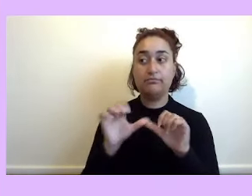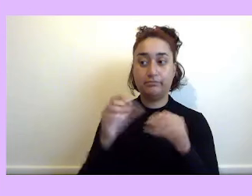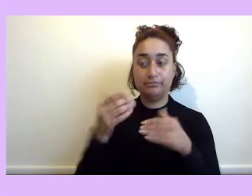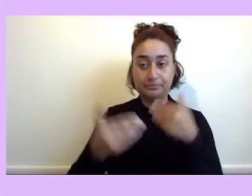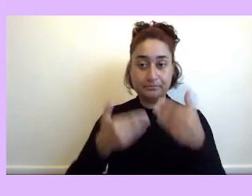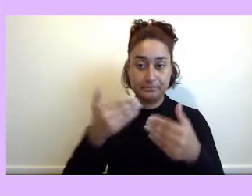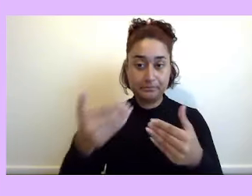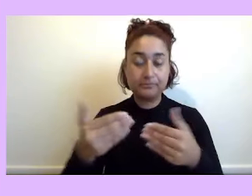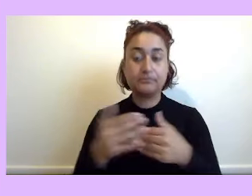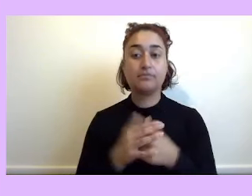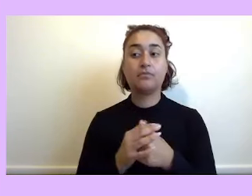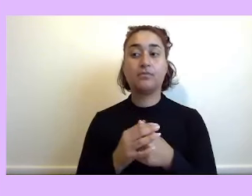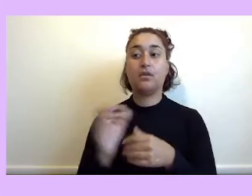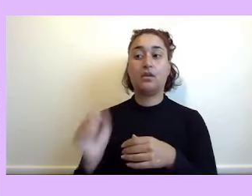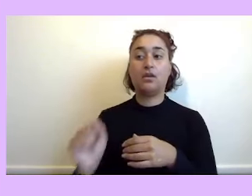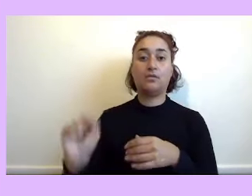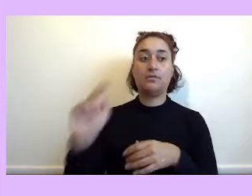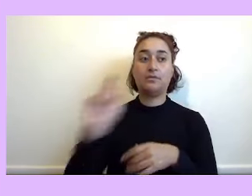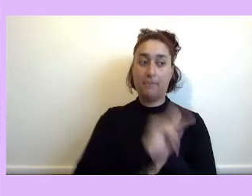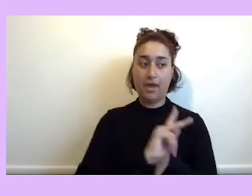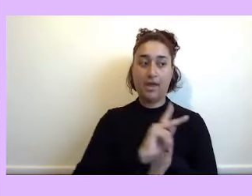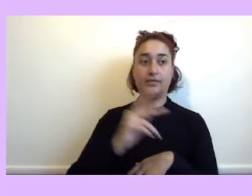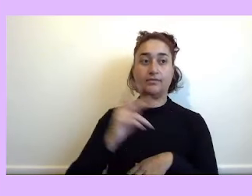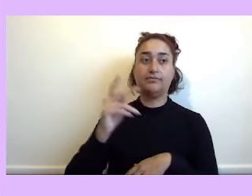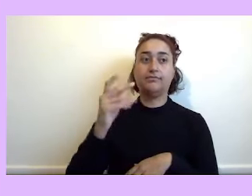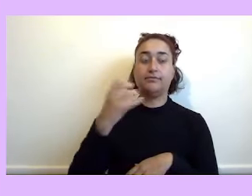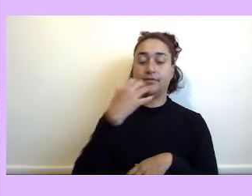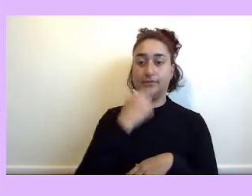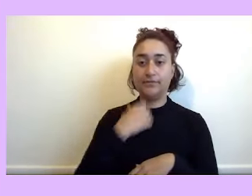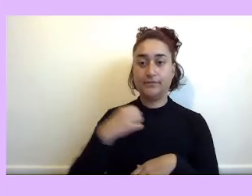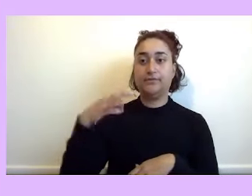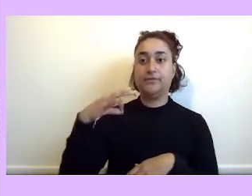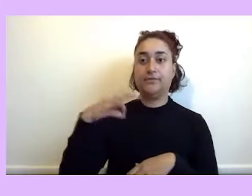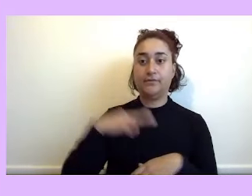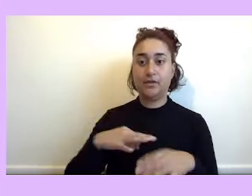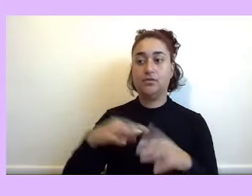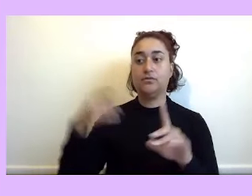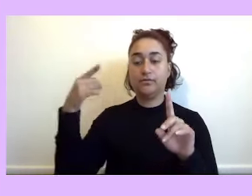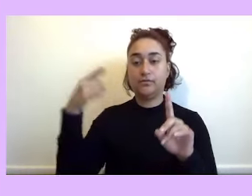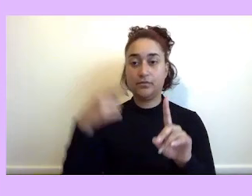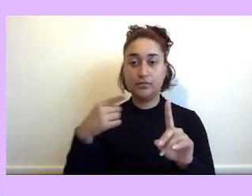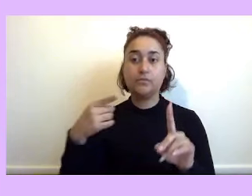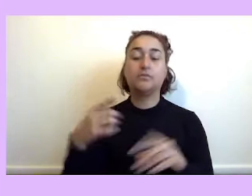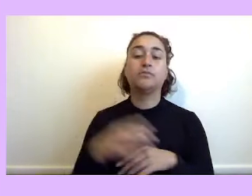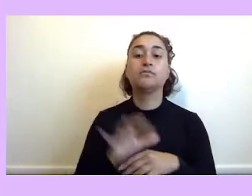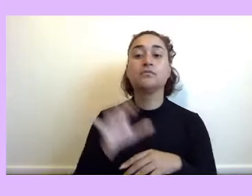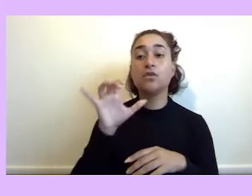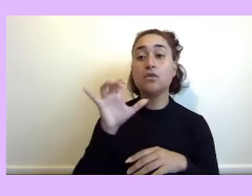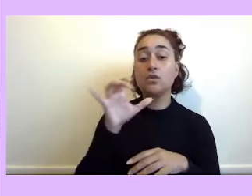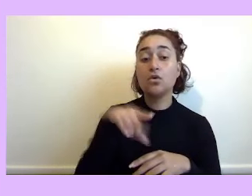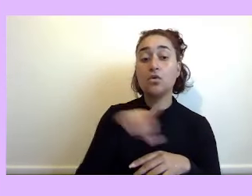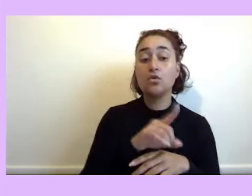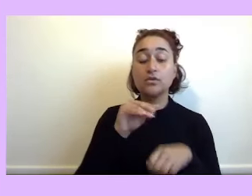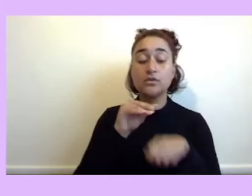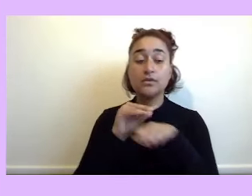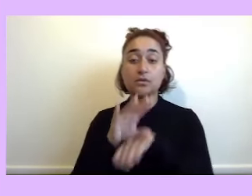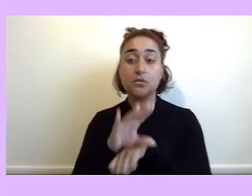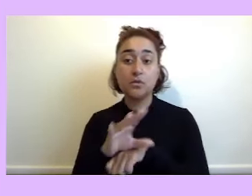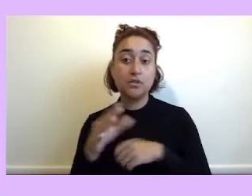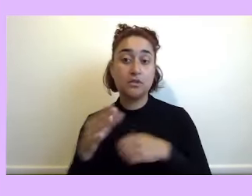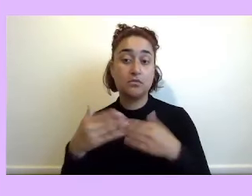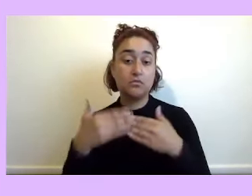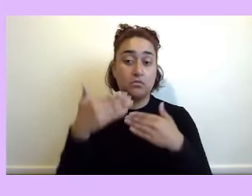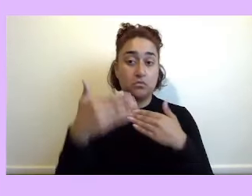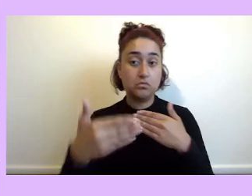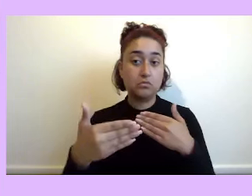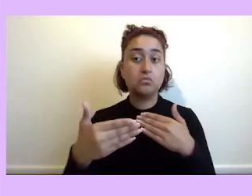it comes back to values and mission from all sides, and that those decisions are influenced and move forward